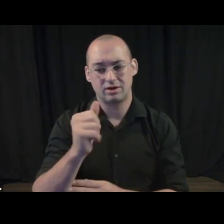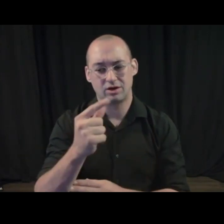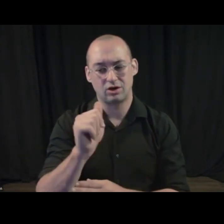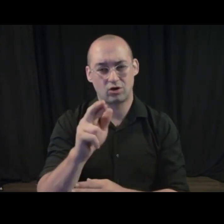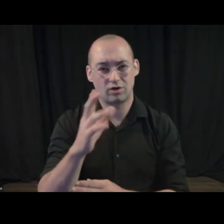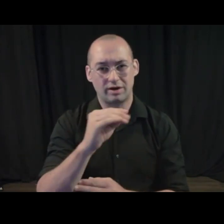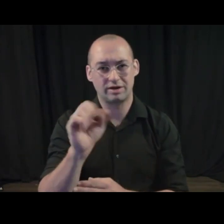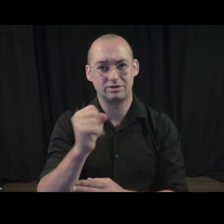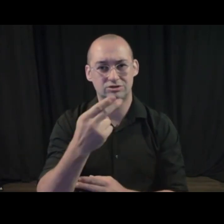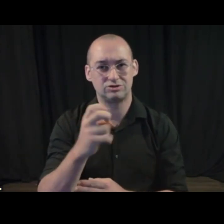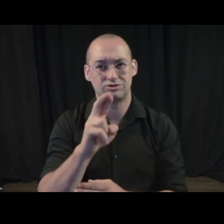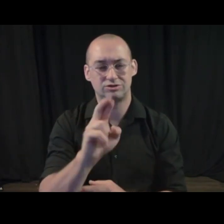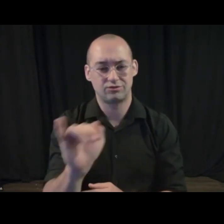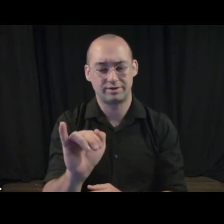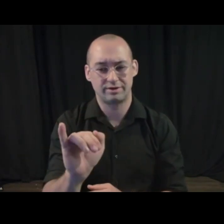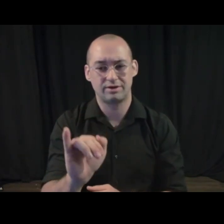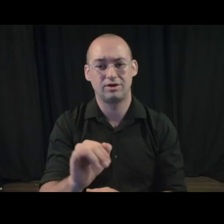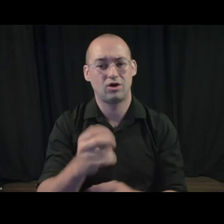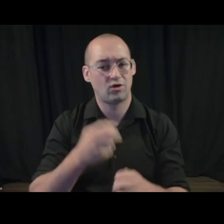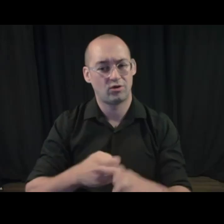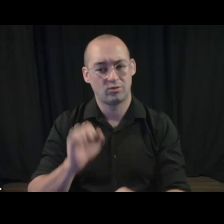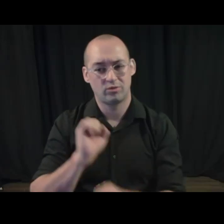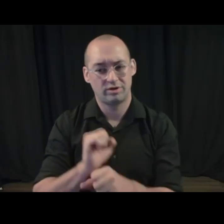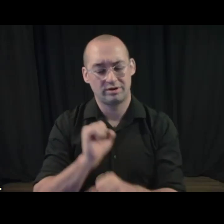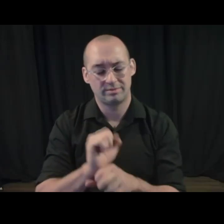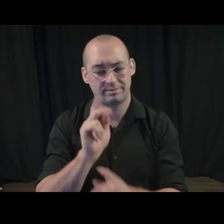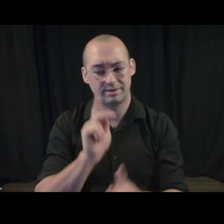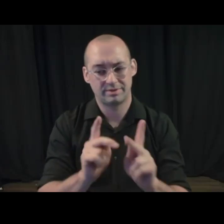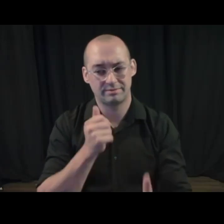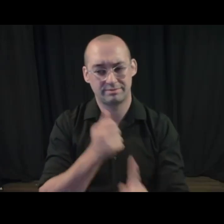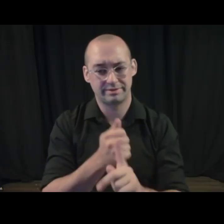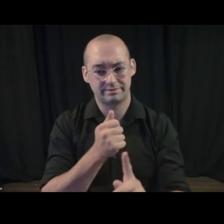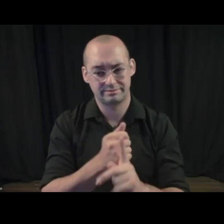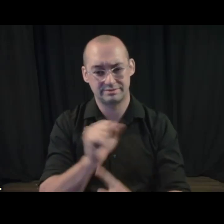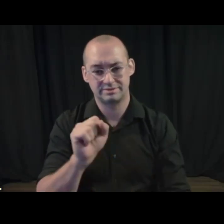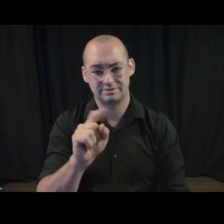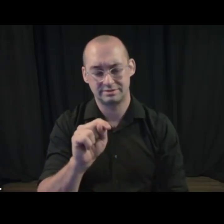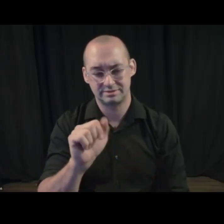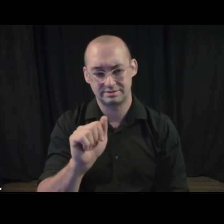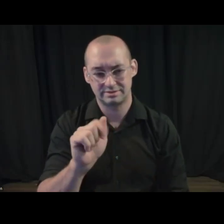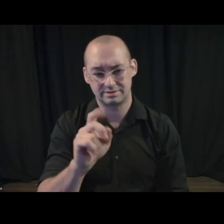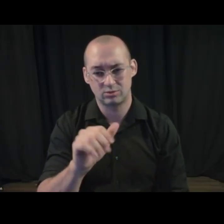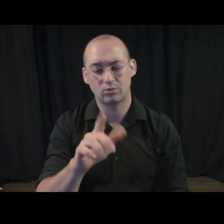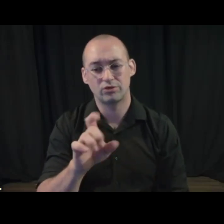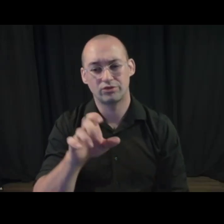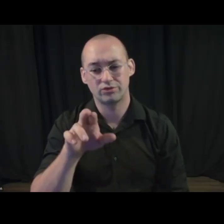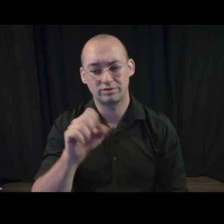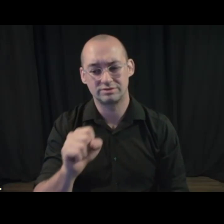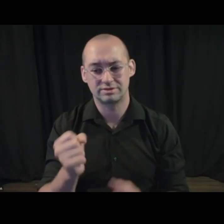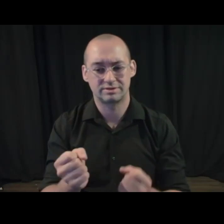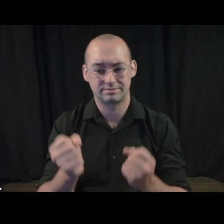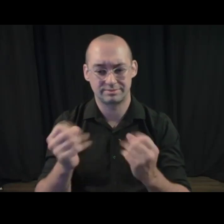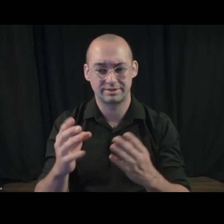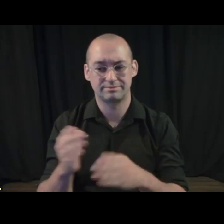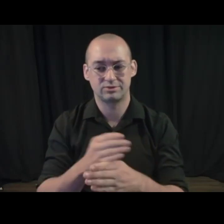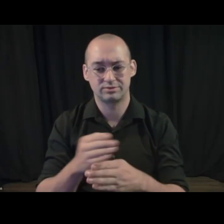very hard-working stakeholder co-chairs who do so much work between meetings. And then I also wanted